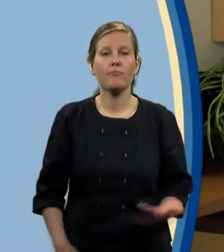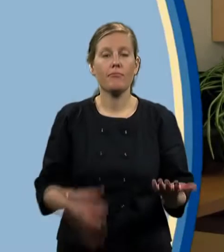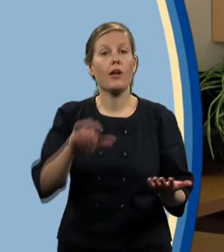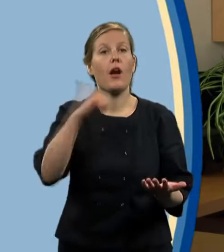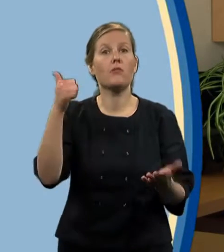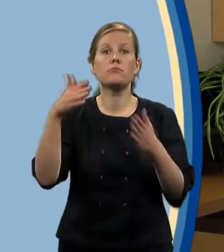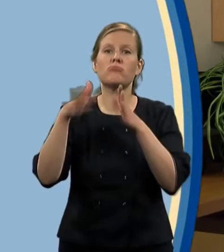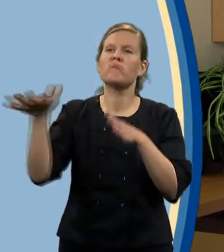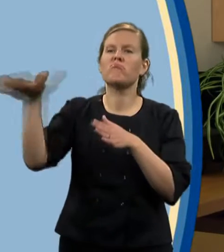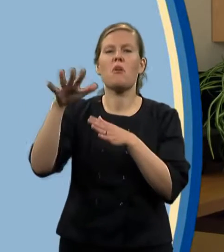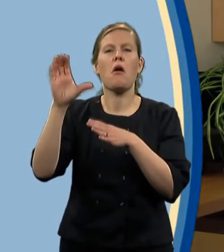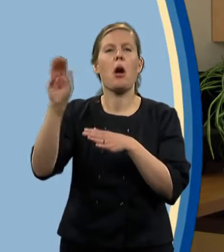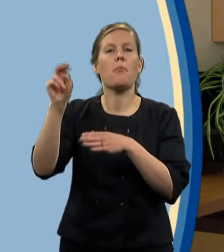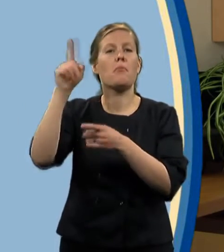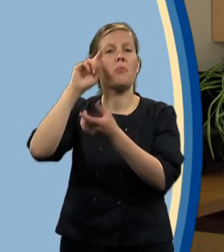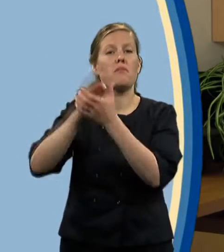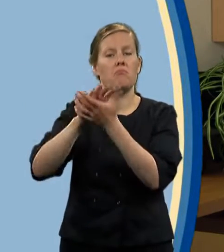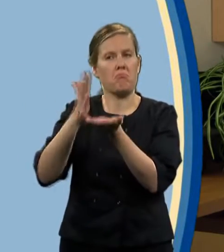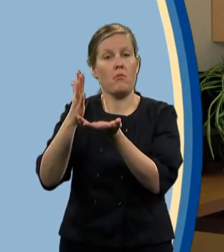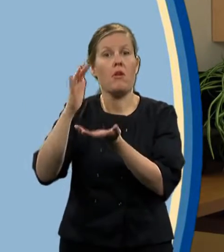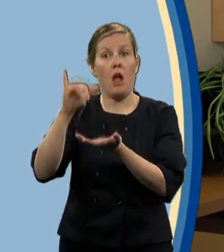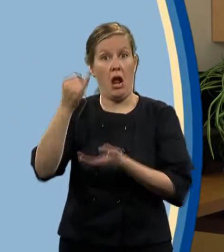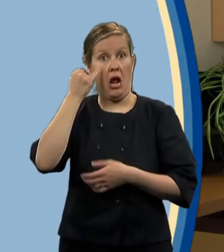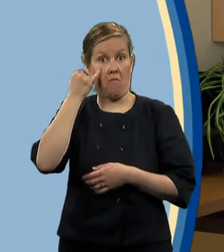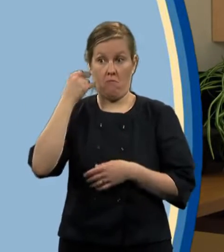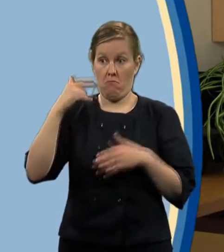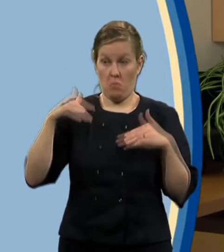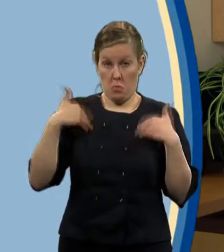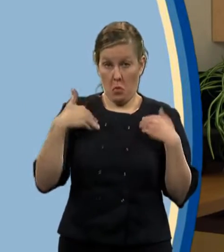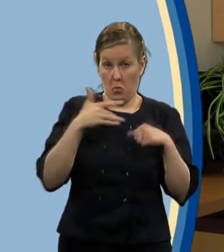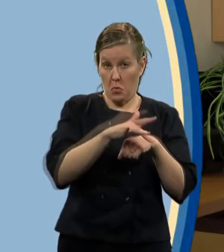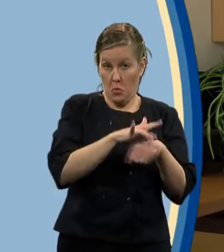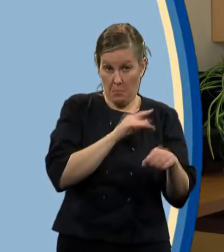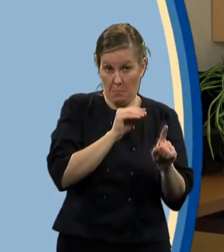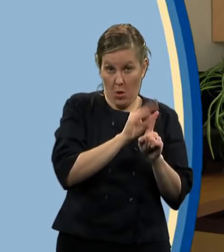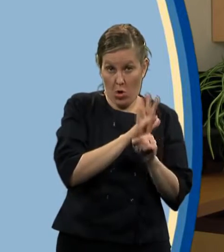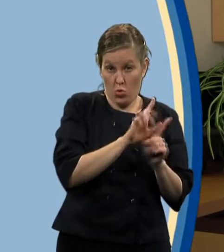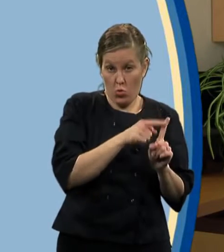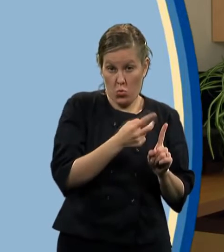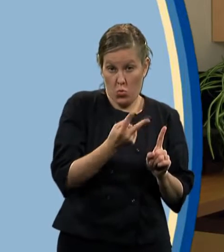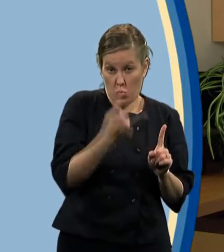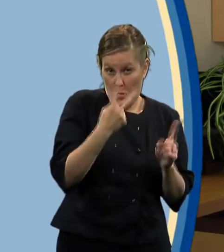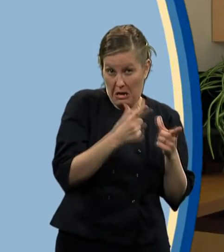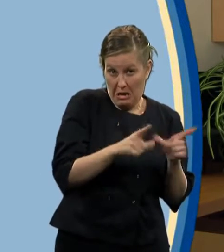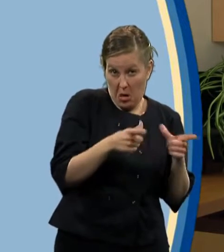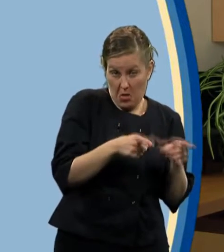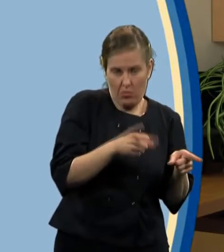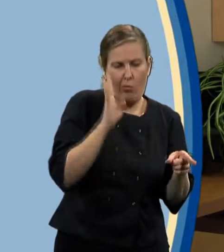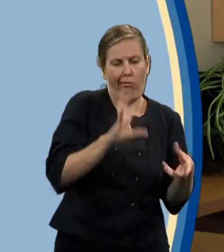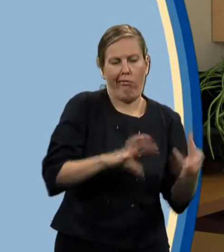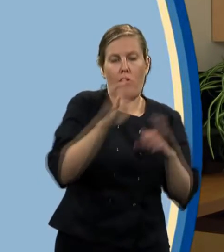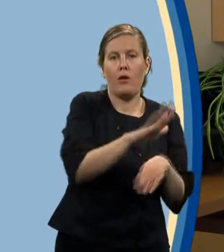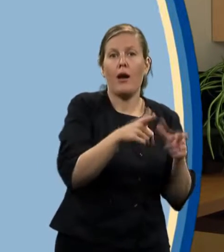Another common belief is that early exposure to two languages is